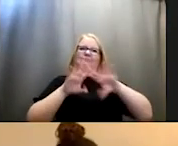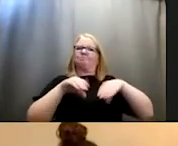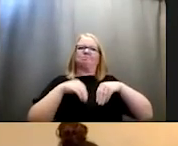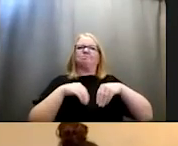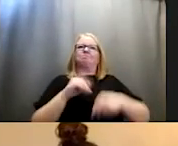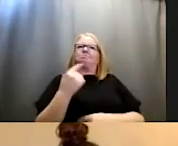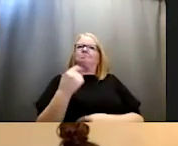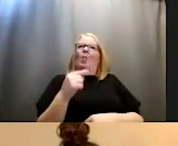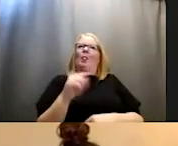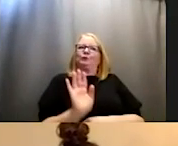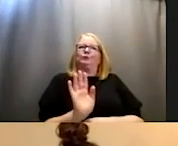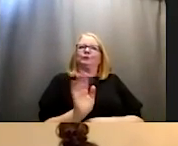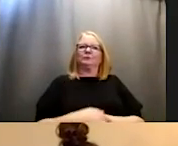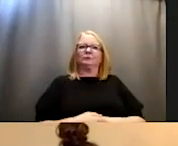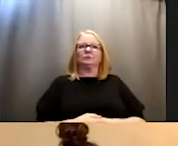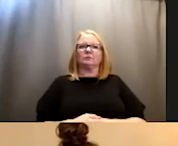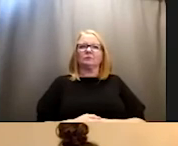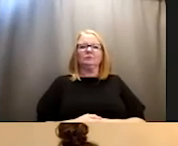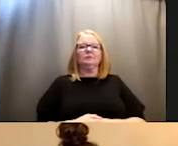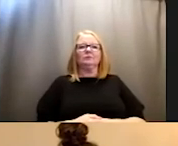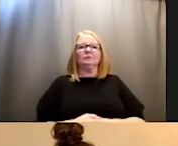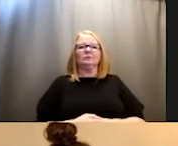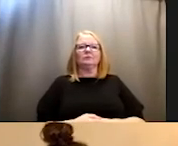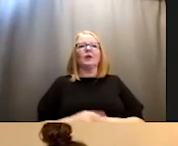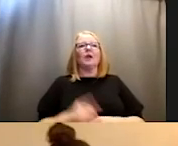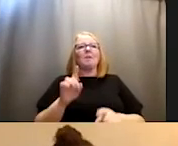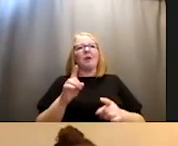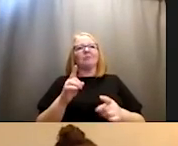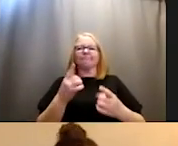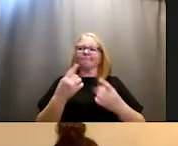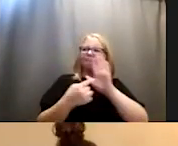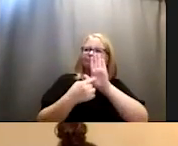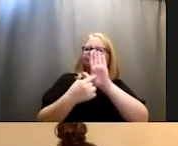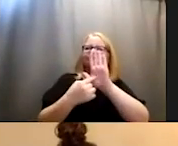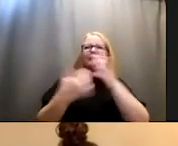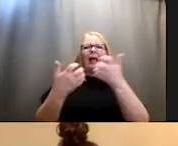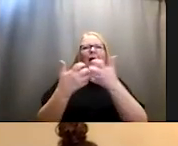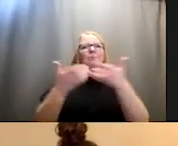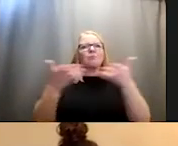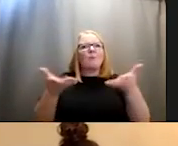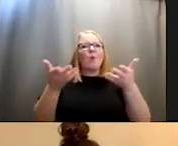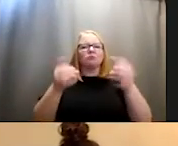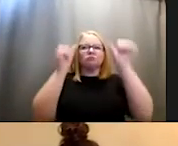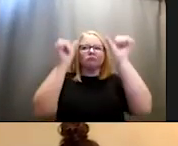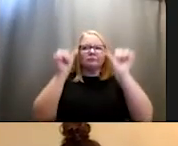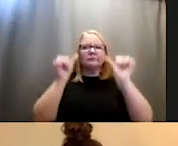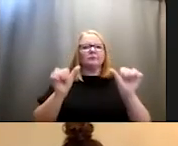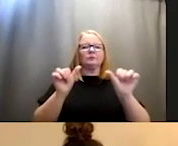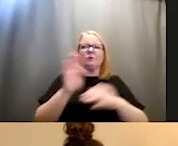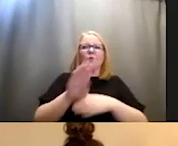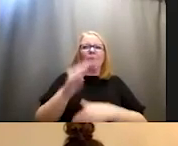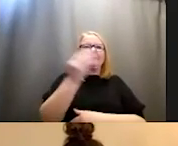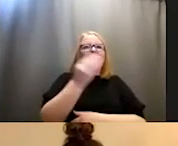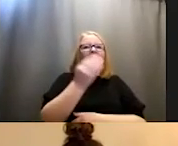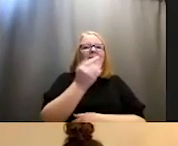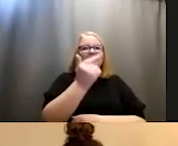to give you a sense of the kind of ways that this was promoted, so these are two advertisements from 1974